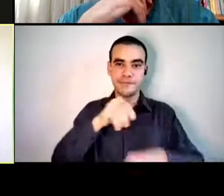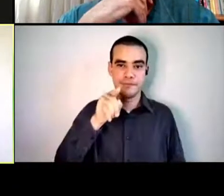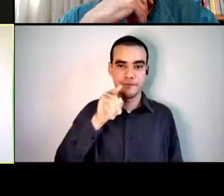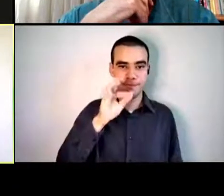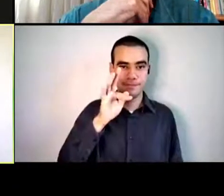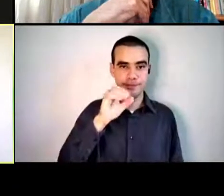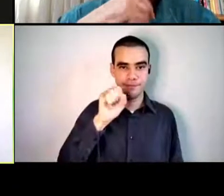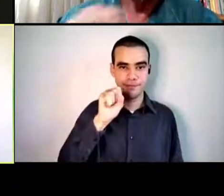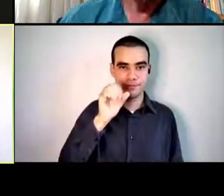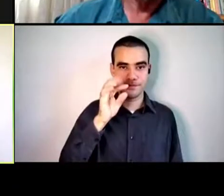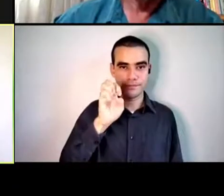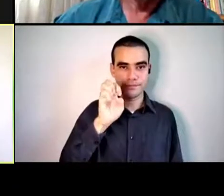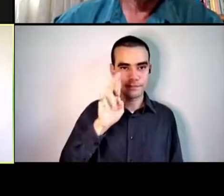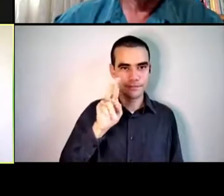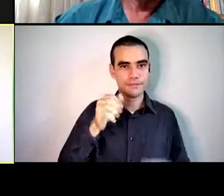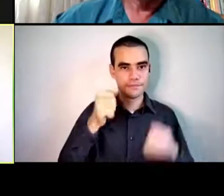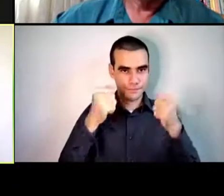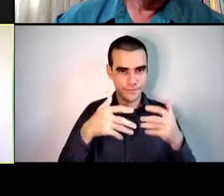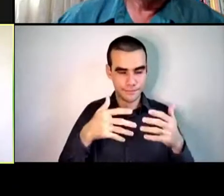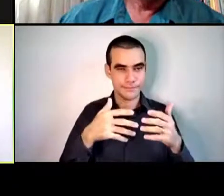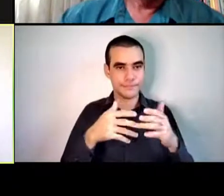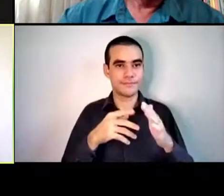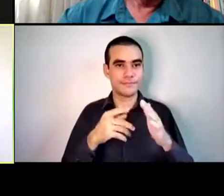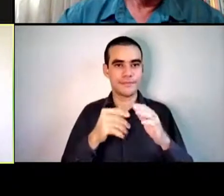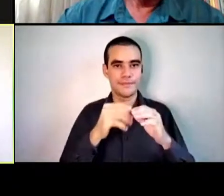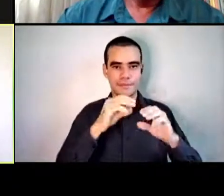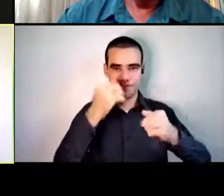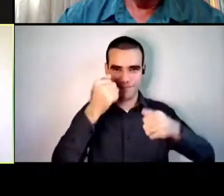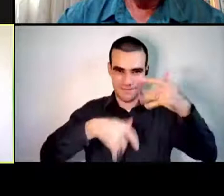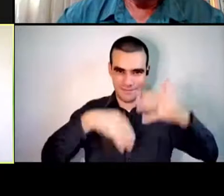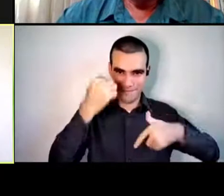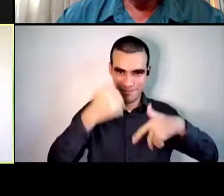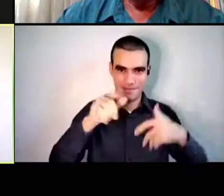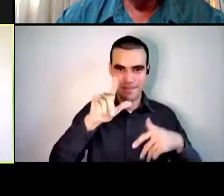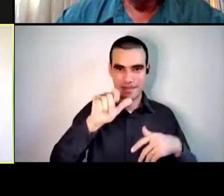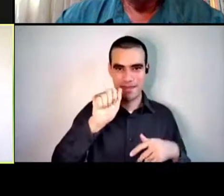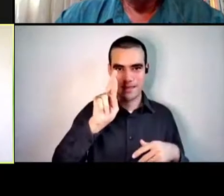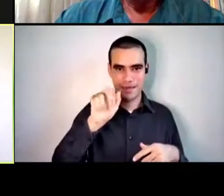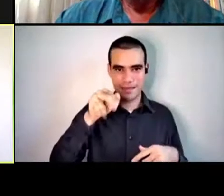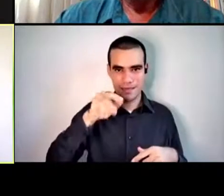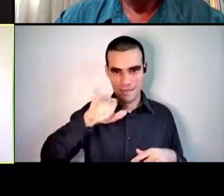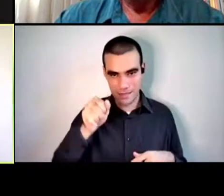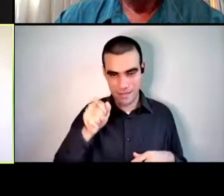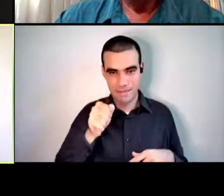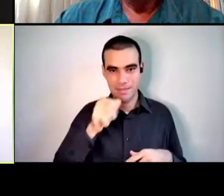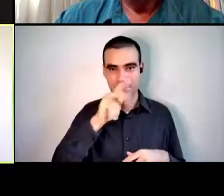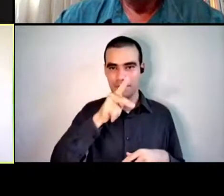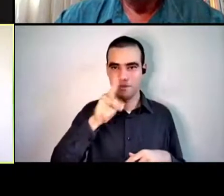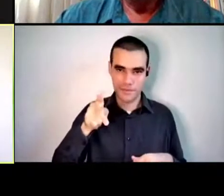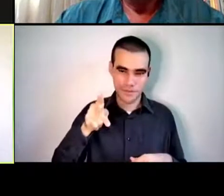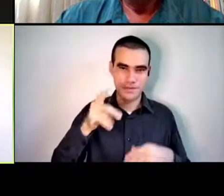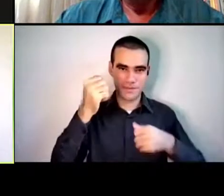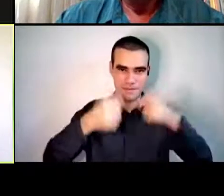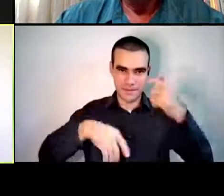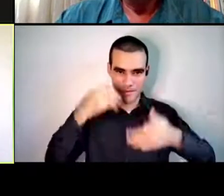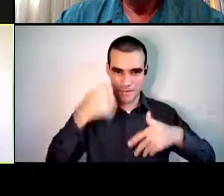I would like to take this opportunity that Professor Brown